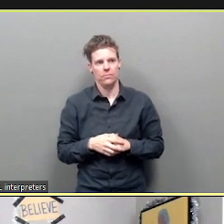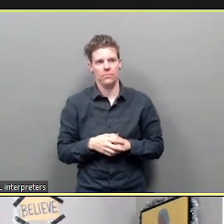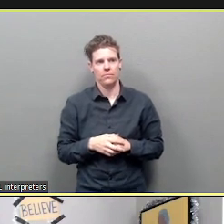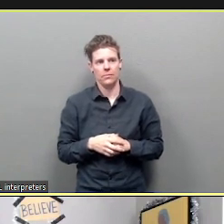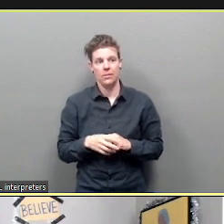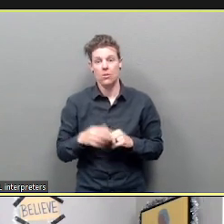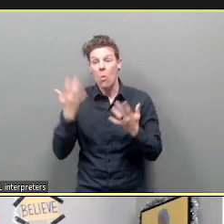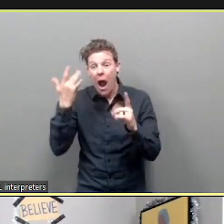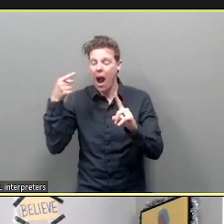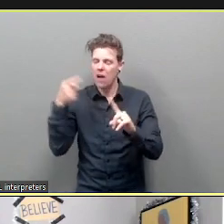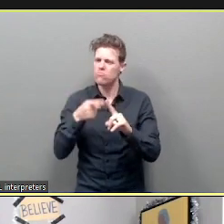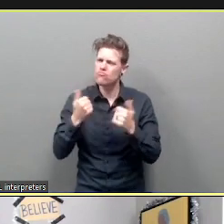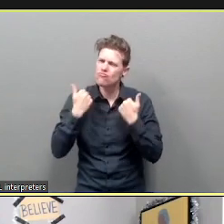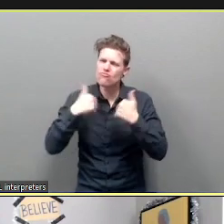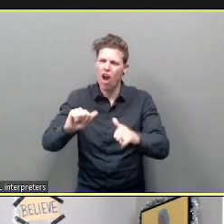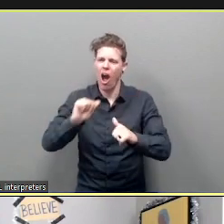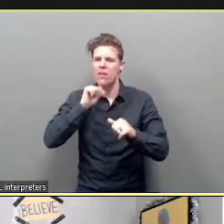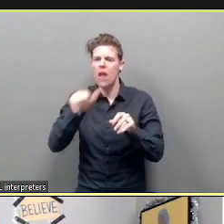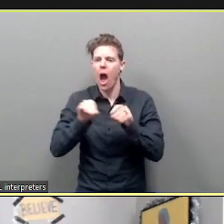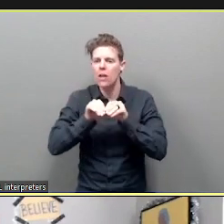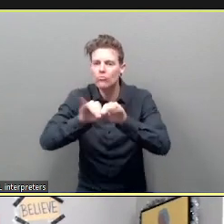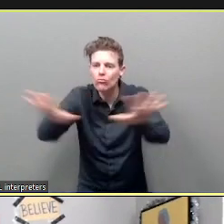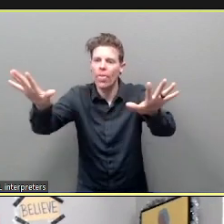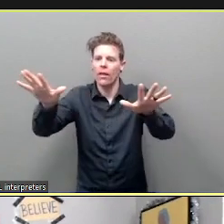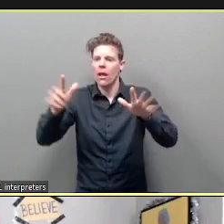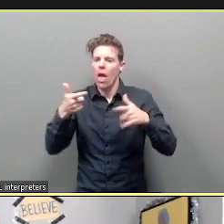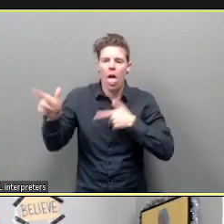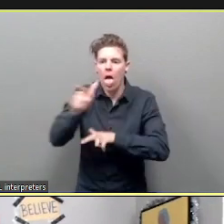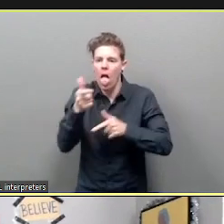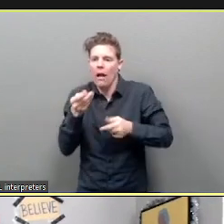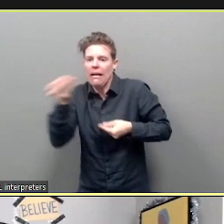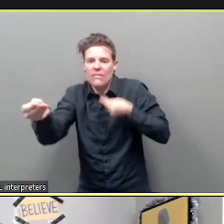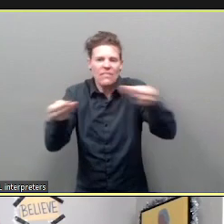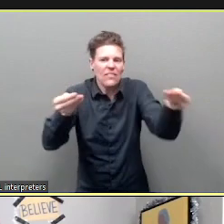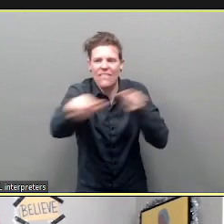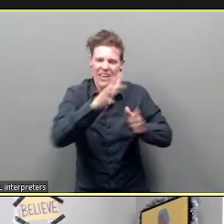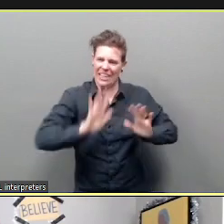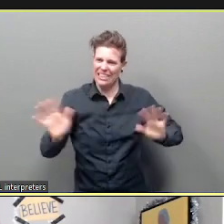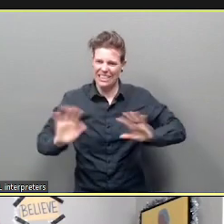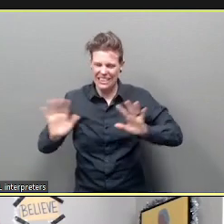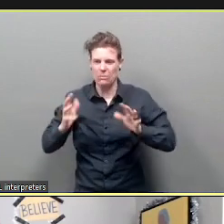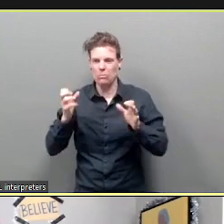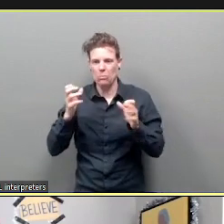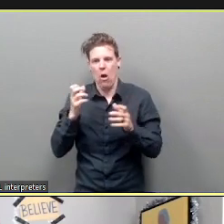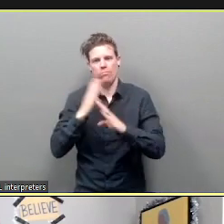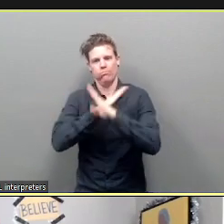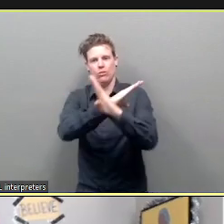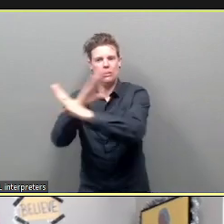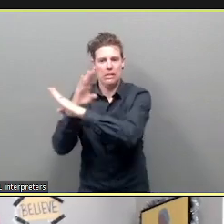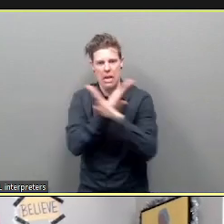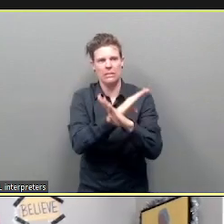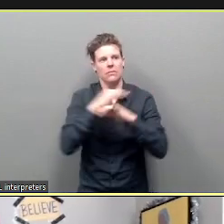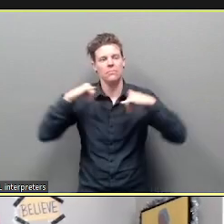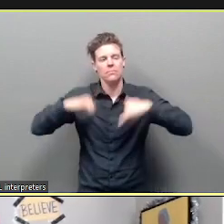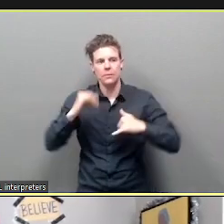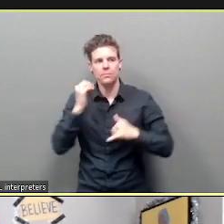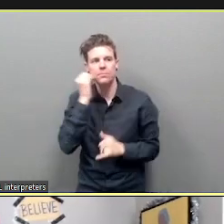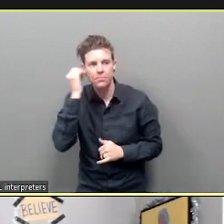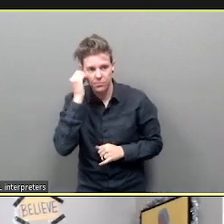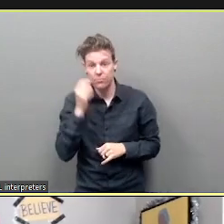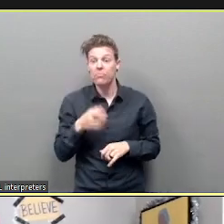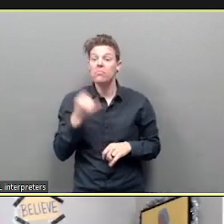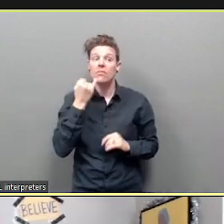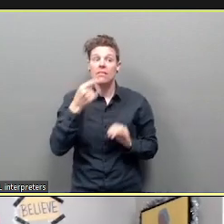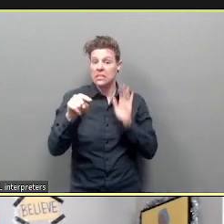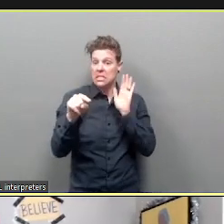COVID. Now, let's say you have a negative result and you have no symptoms. This is where vaccination status